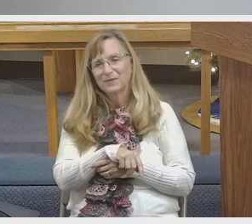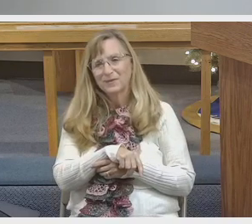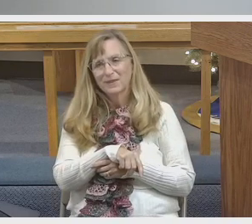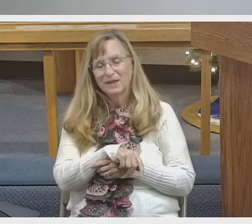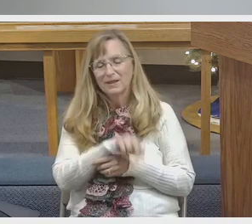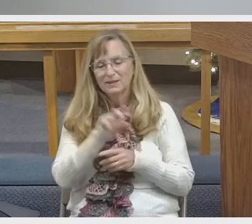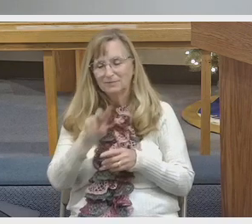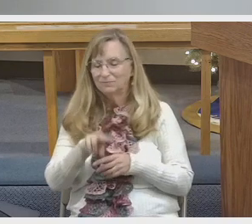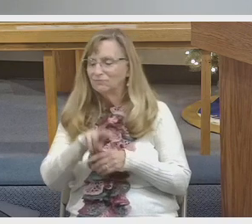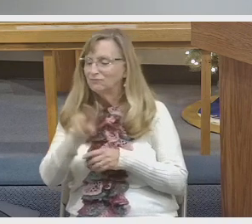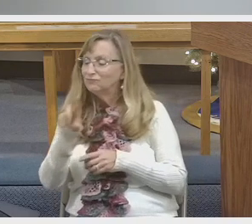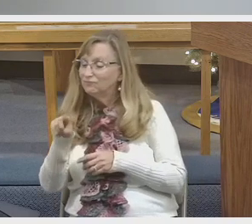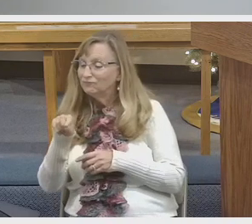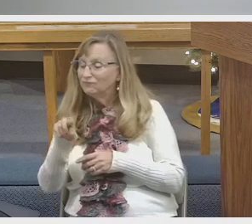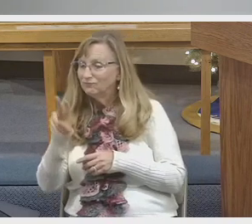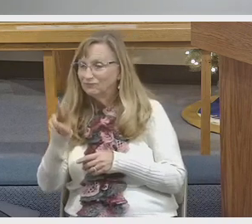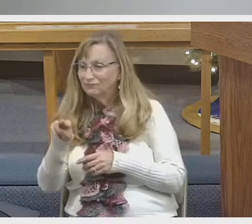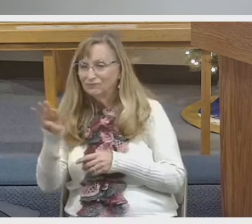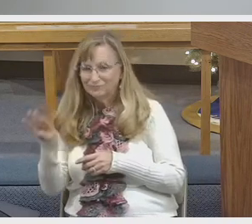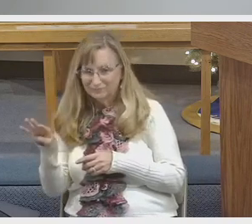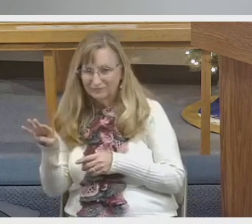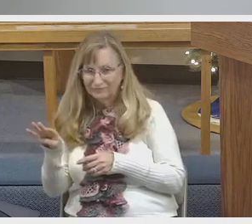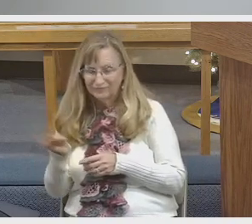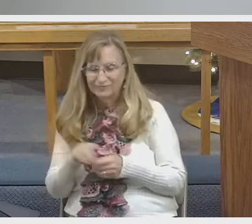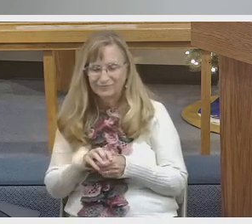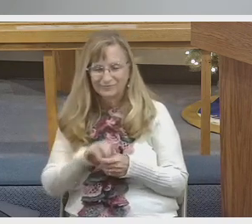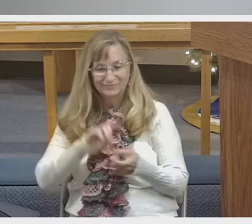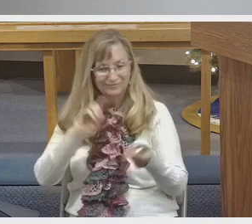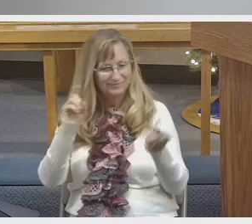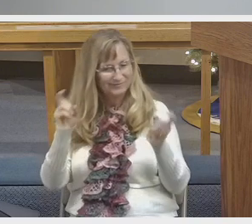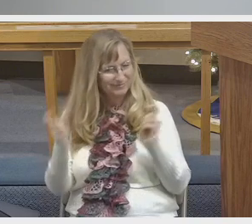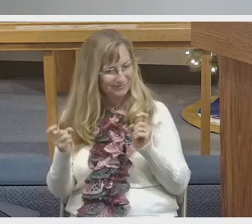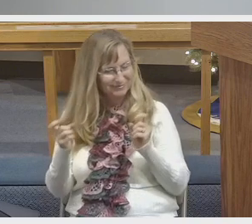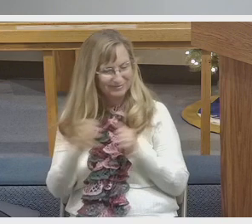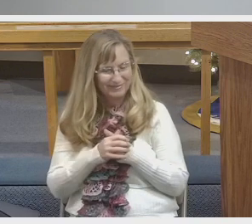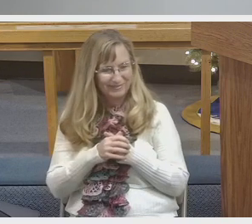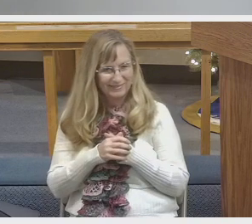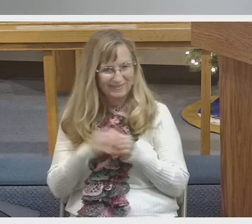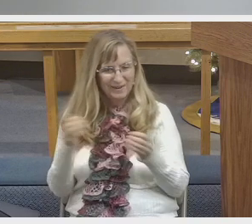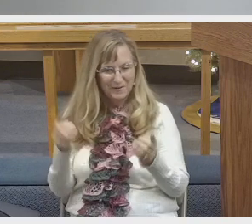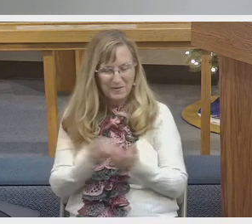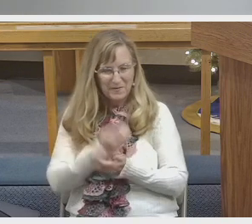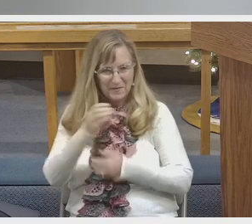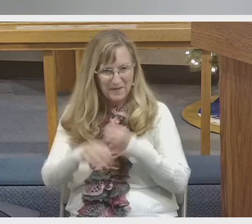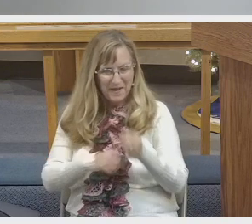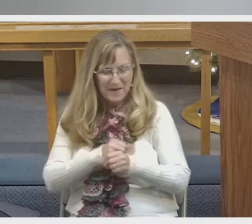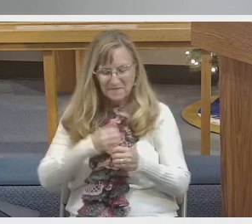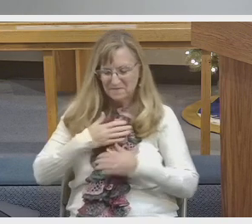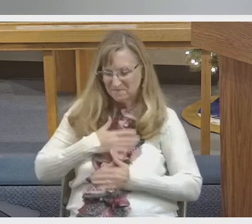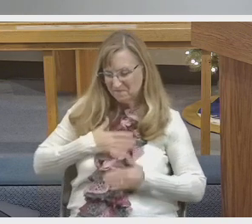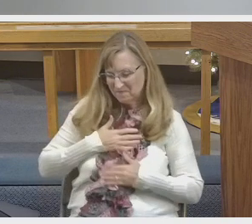another day of the holidays to enjoy time with friends and family.